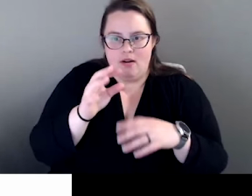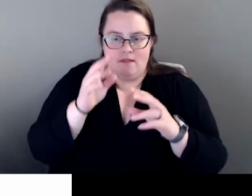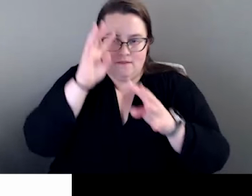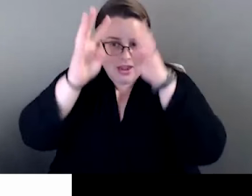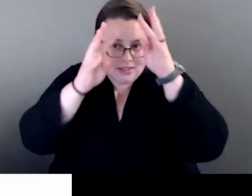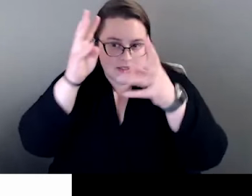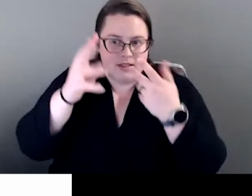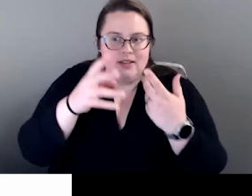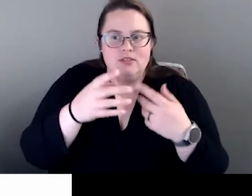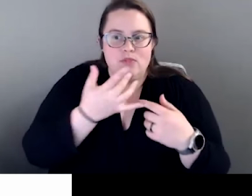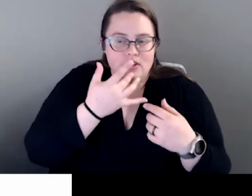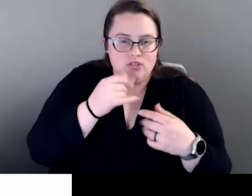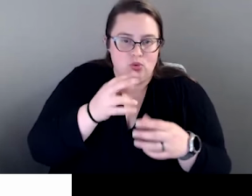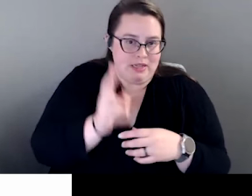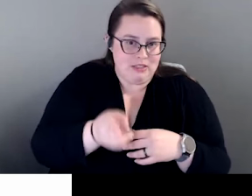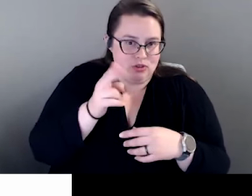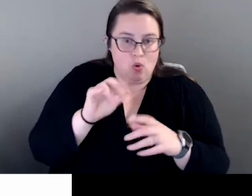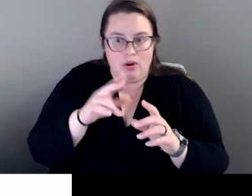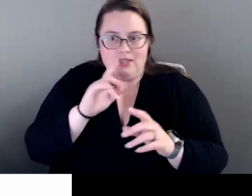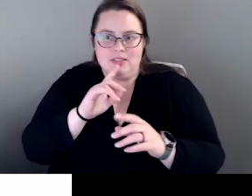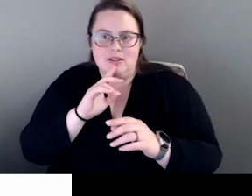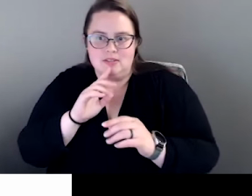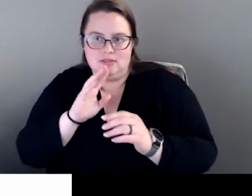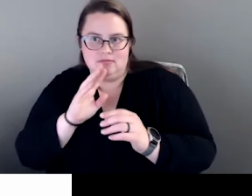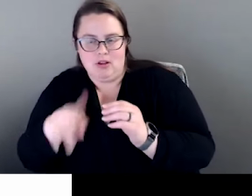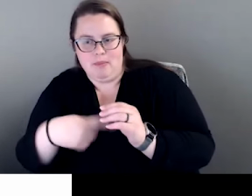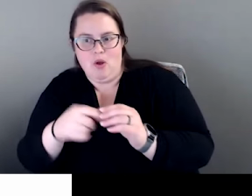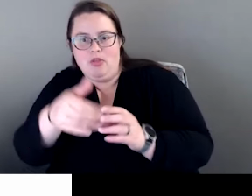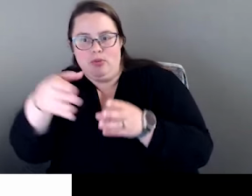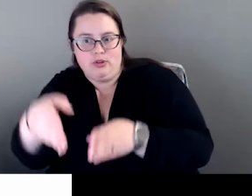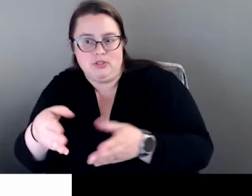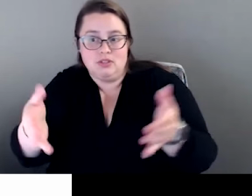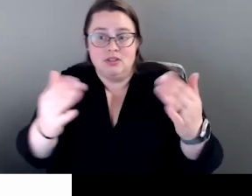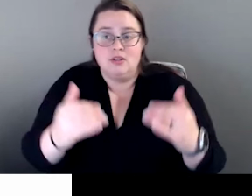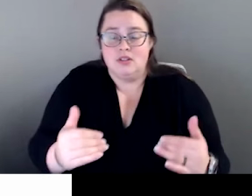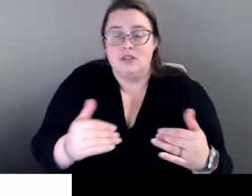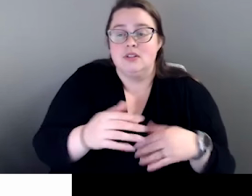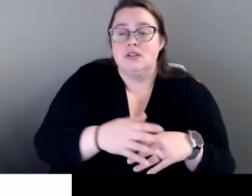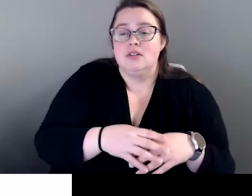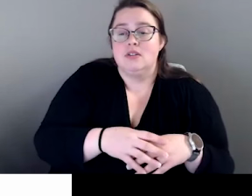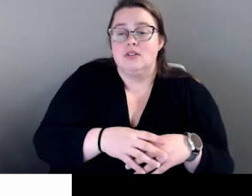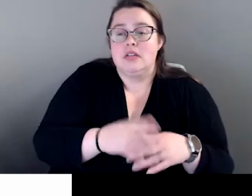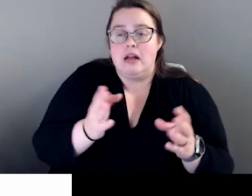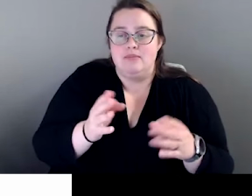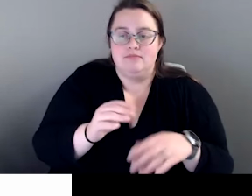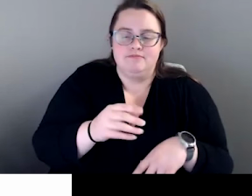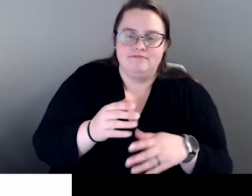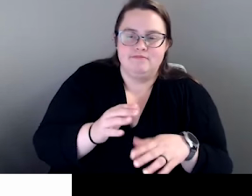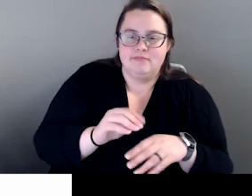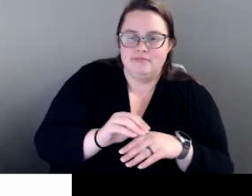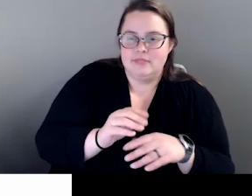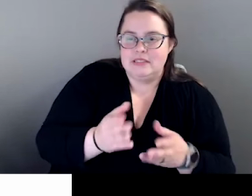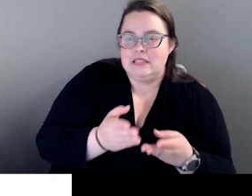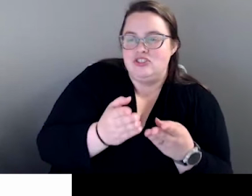suggestive comments, like maybe jokes that are sexual in nature,